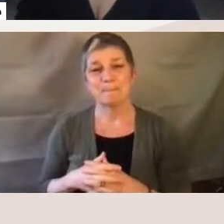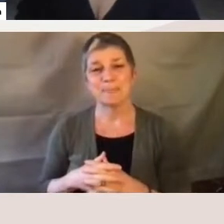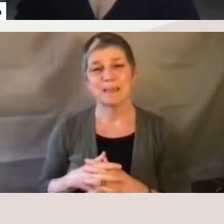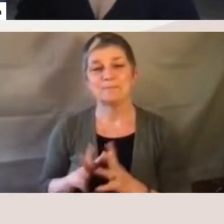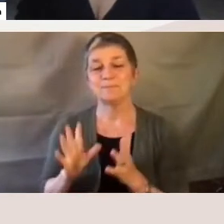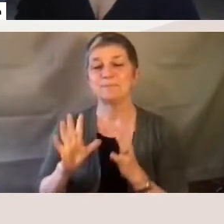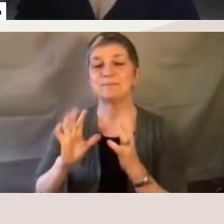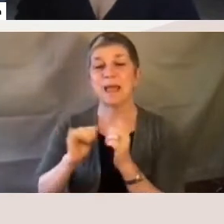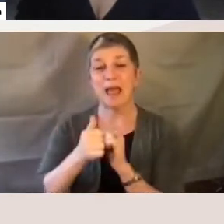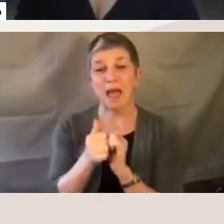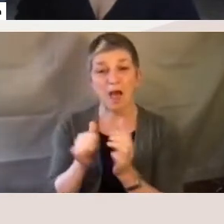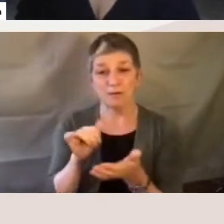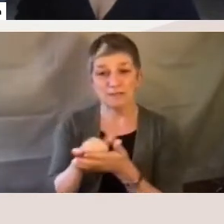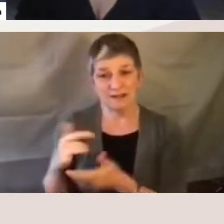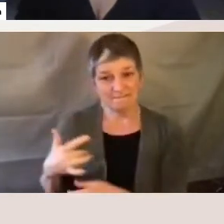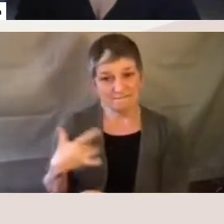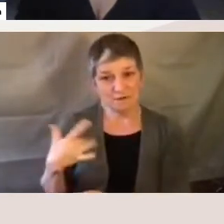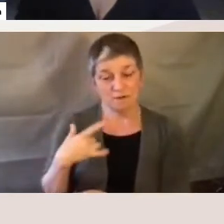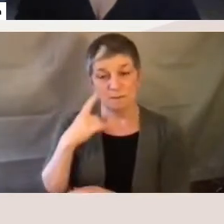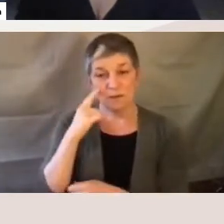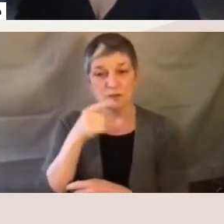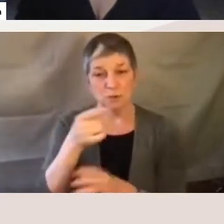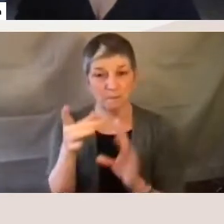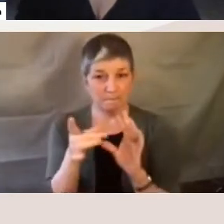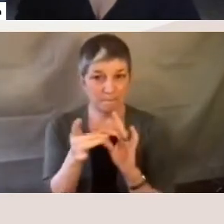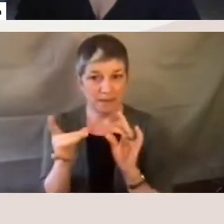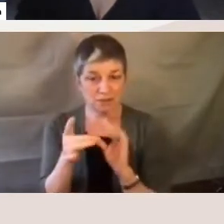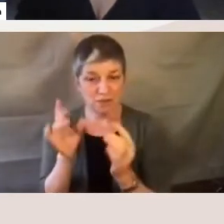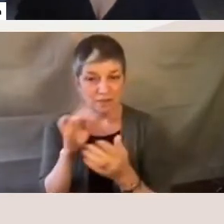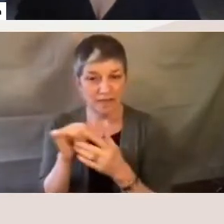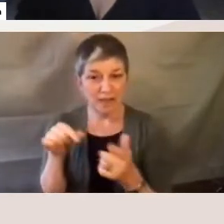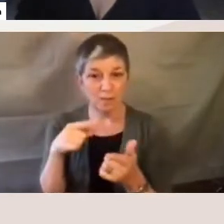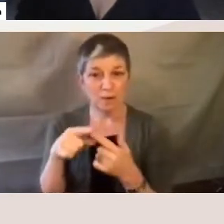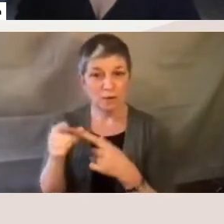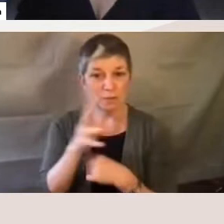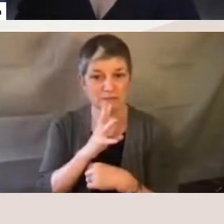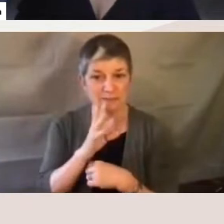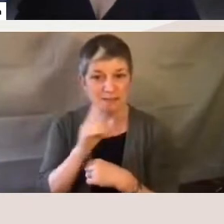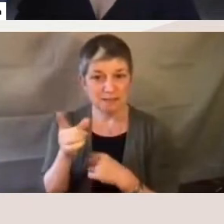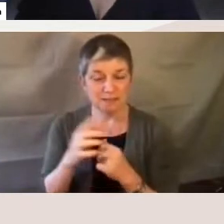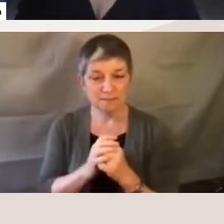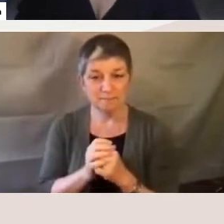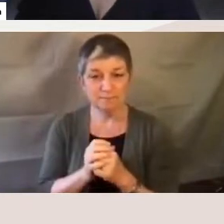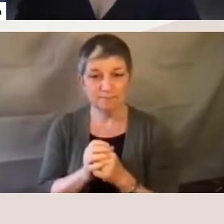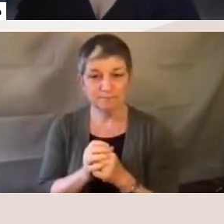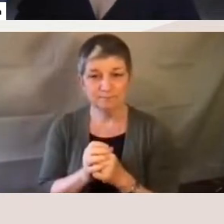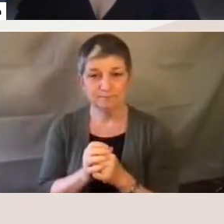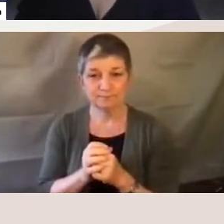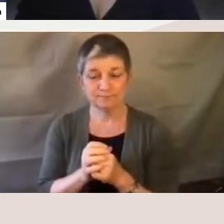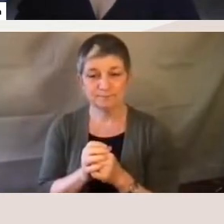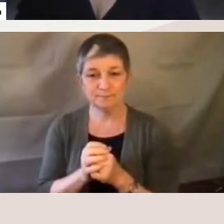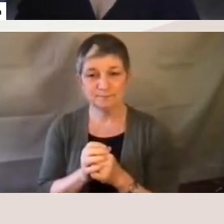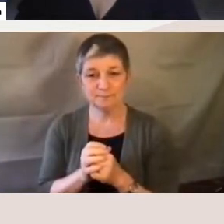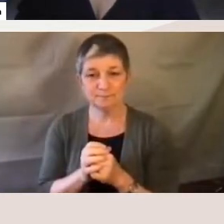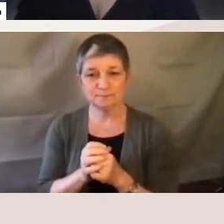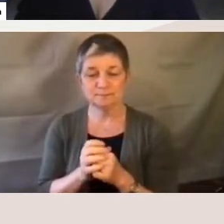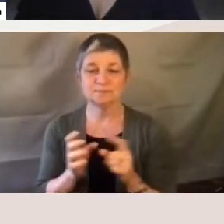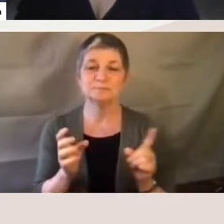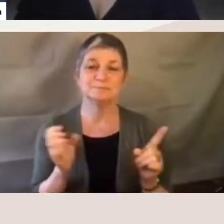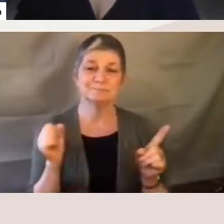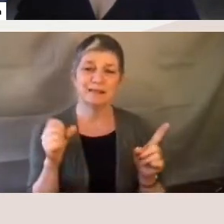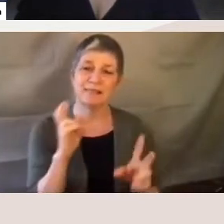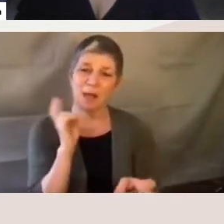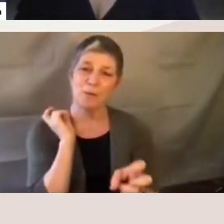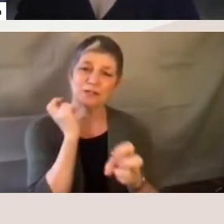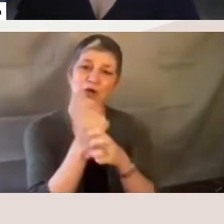and how that feels, because I think you mentioned that, Roxana, when you were speaking. Yeah. No, it was